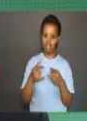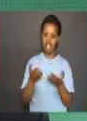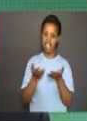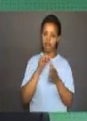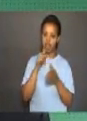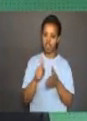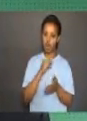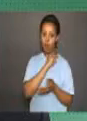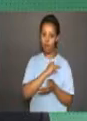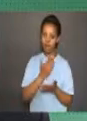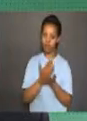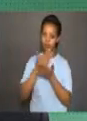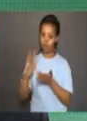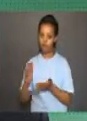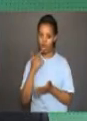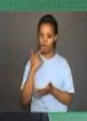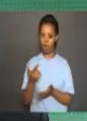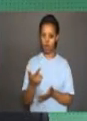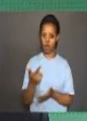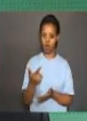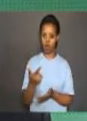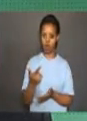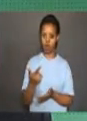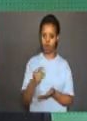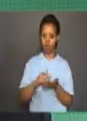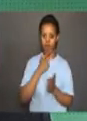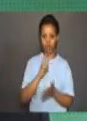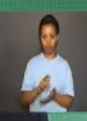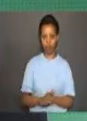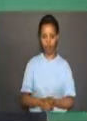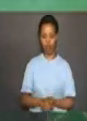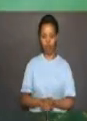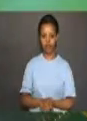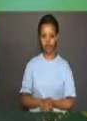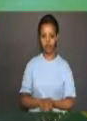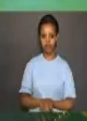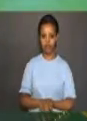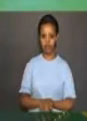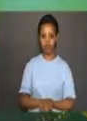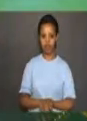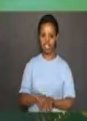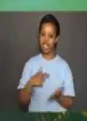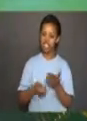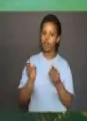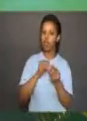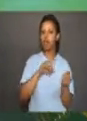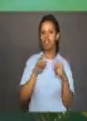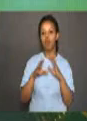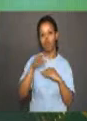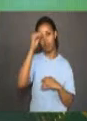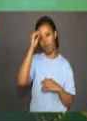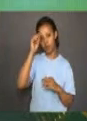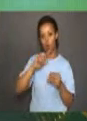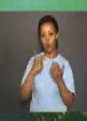not use and develops traits that are useful. We also learned about